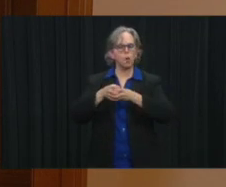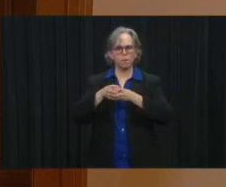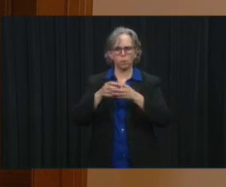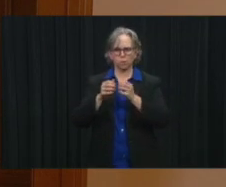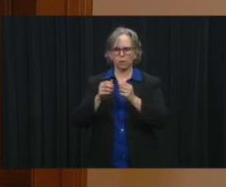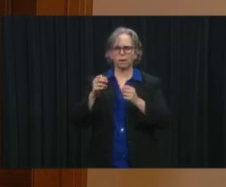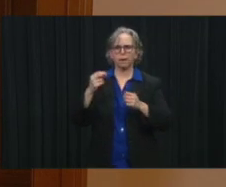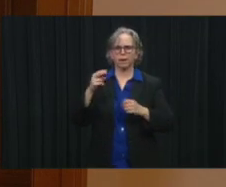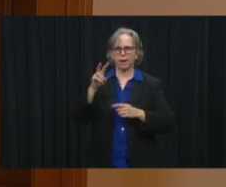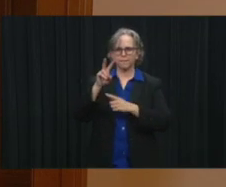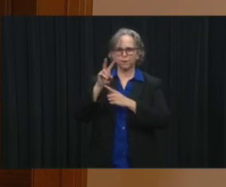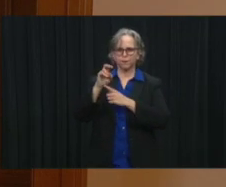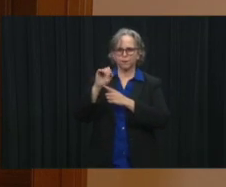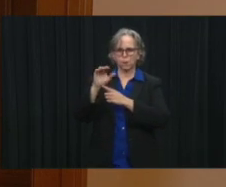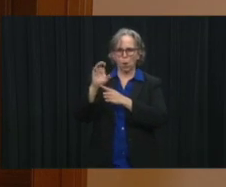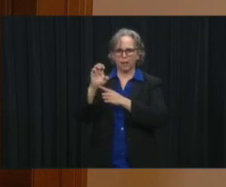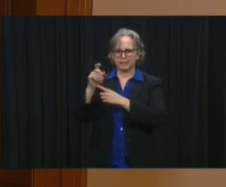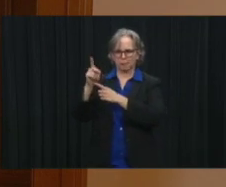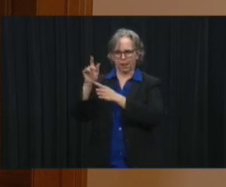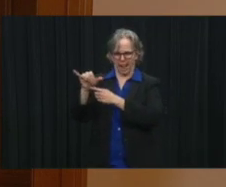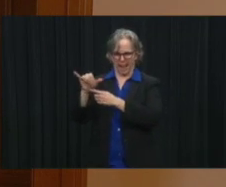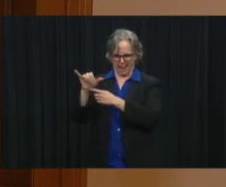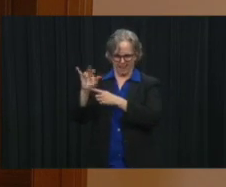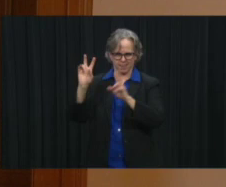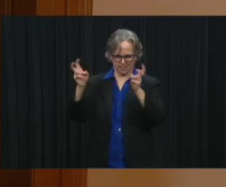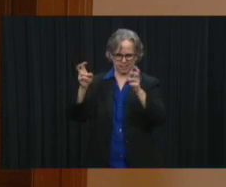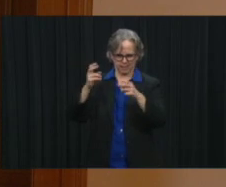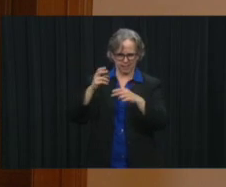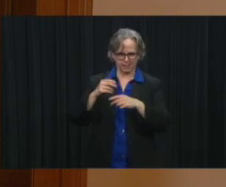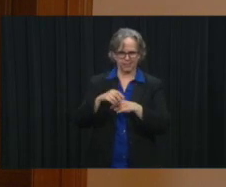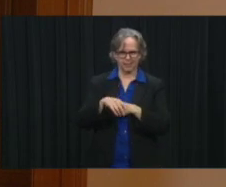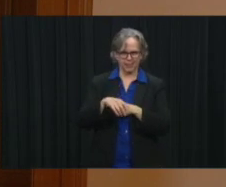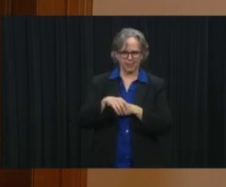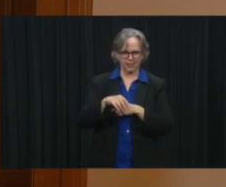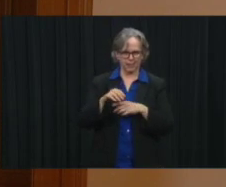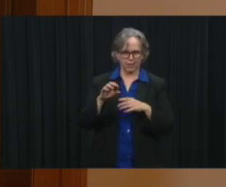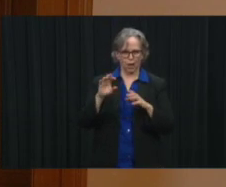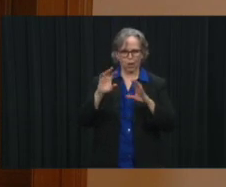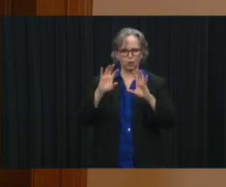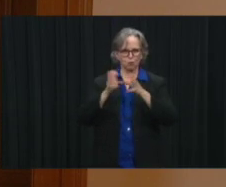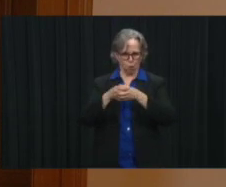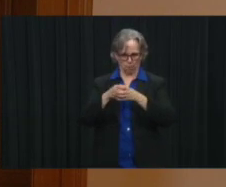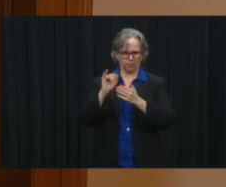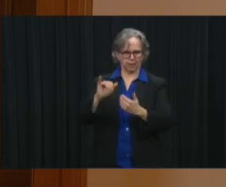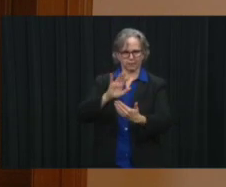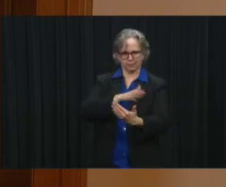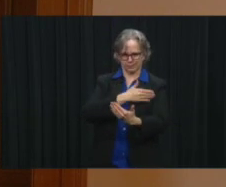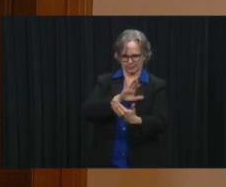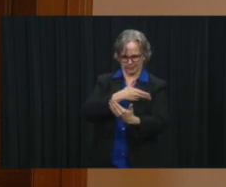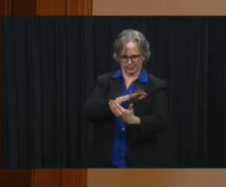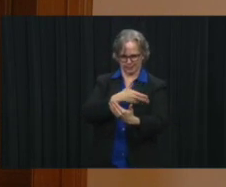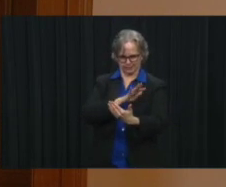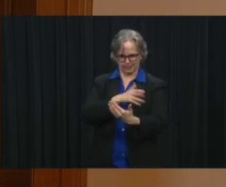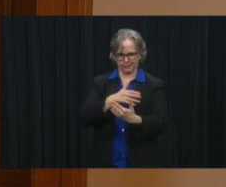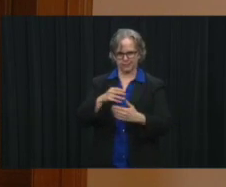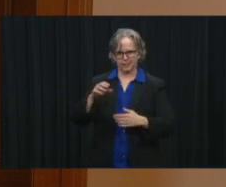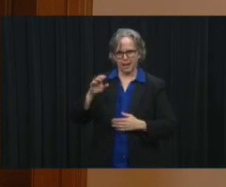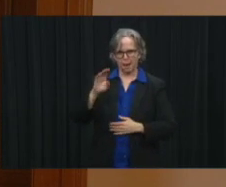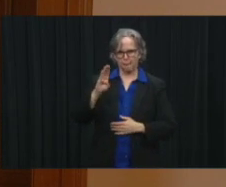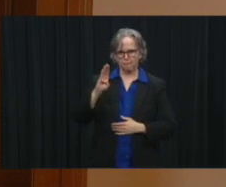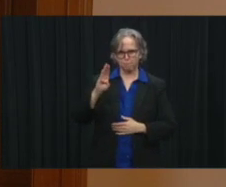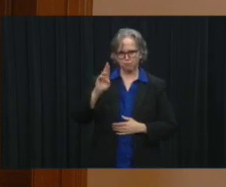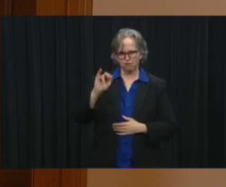I hope you can find it. It was an a cappella group that sang the song Bridge Over Troubled Water, the Simon and Garfunkel